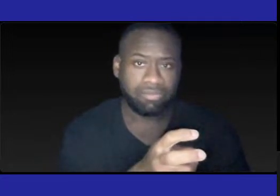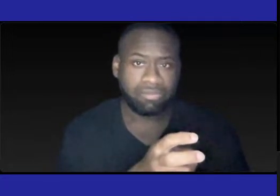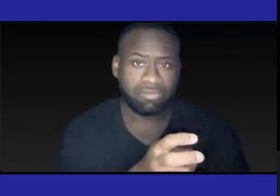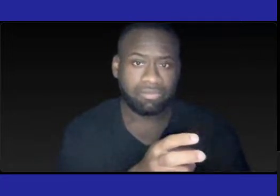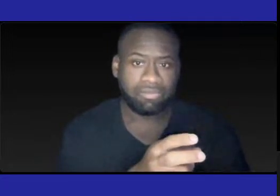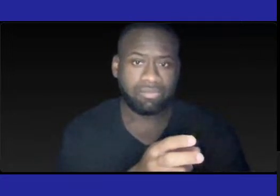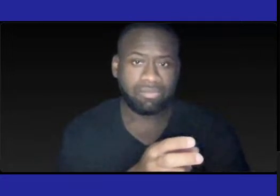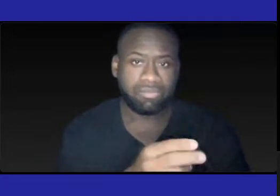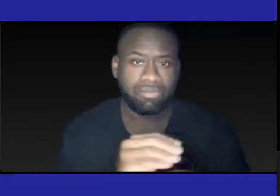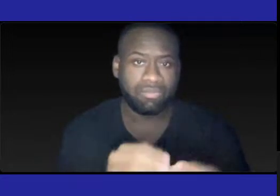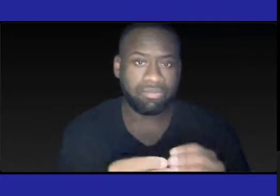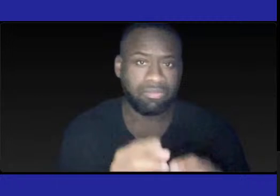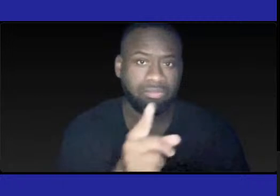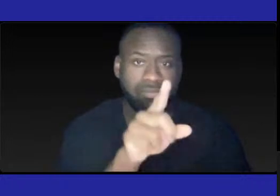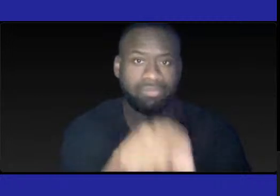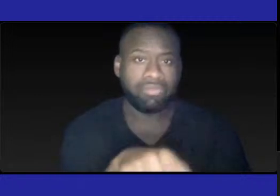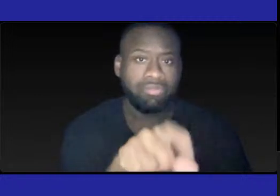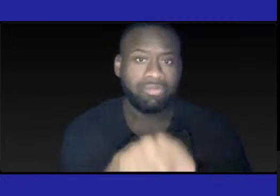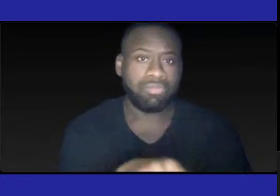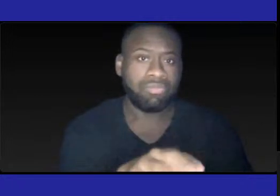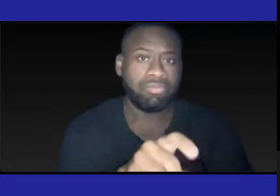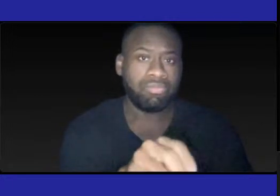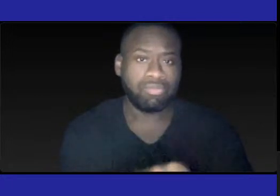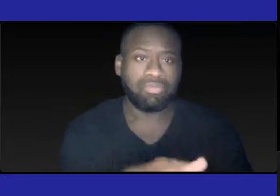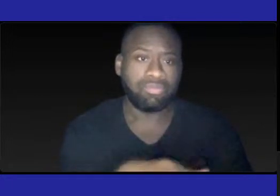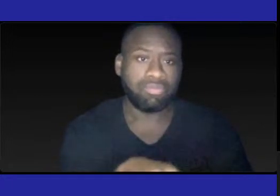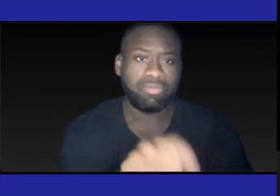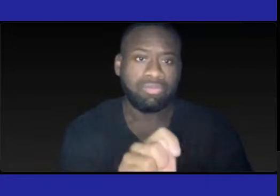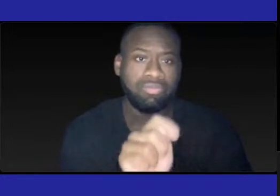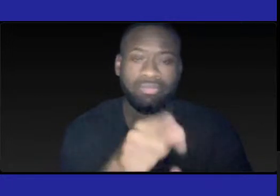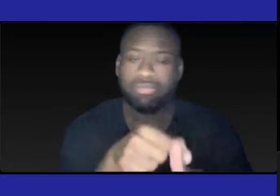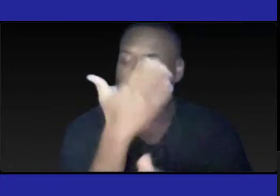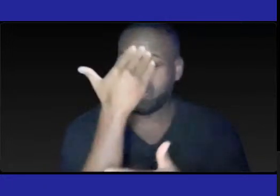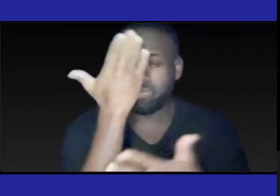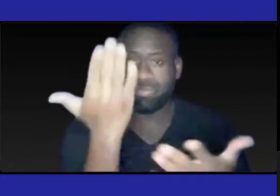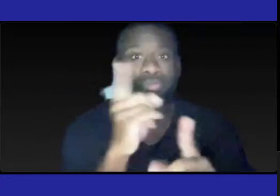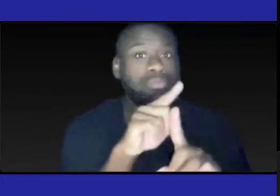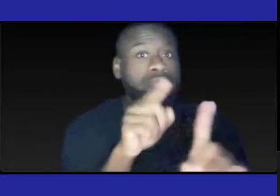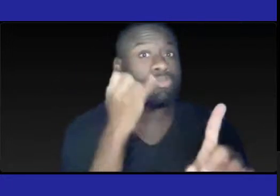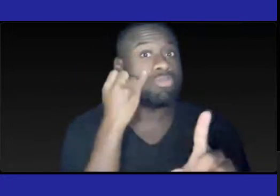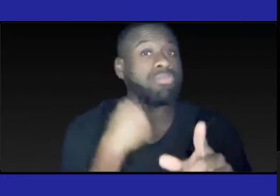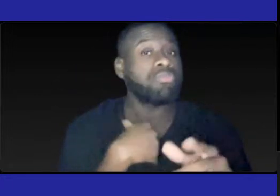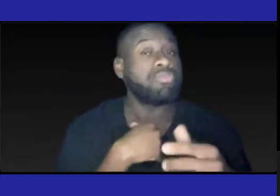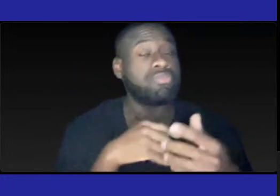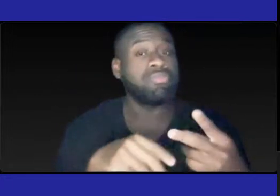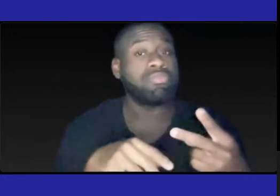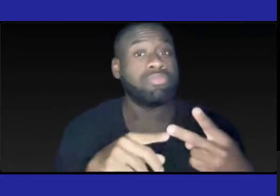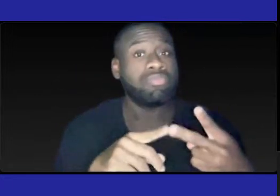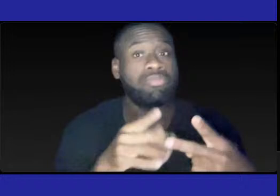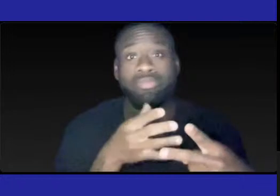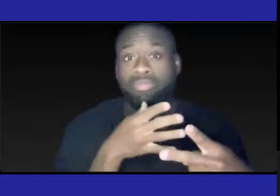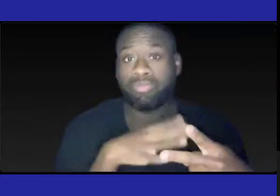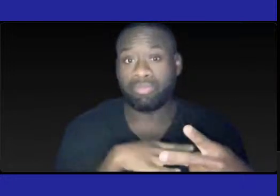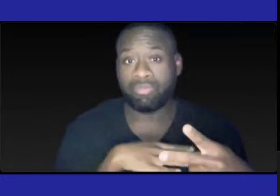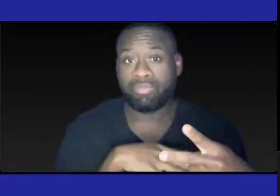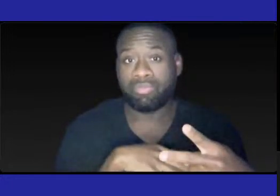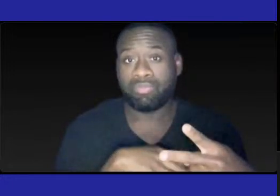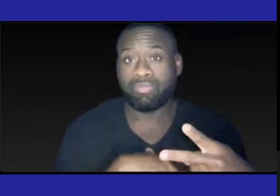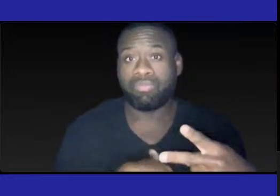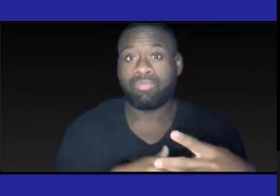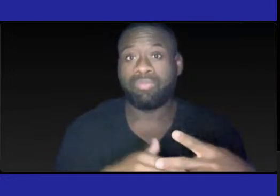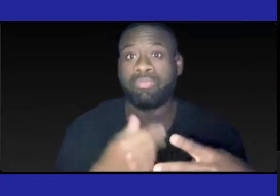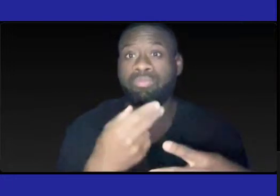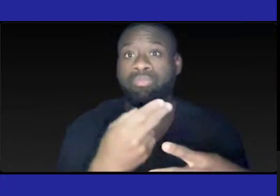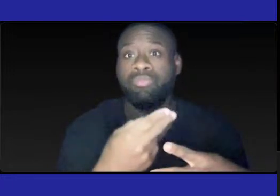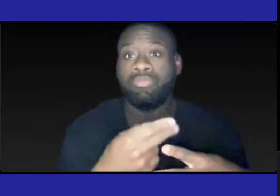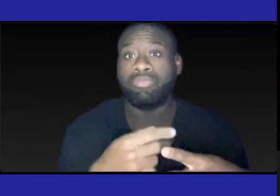need a cohort, right? Because you don't know. But if you did women of reproductive age, right, you